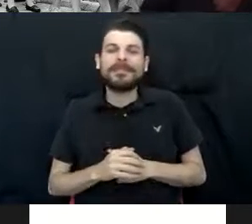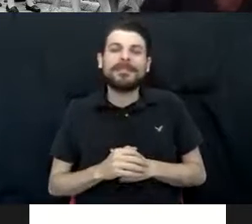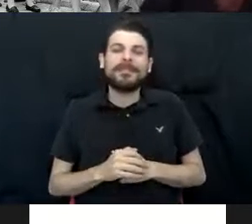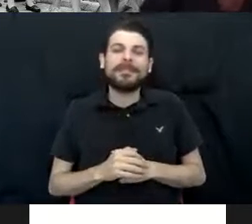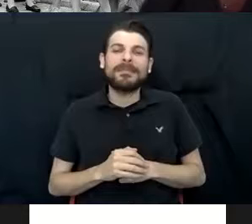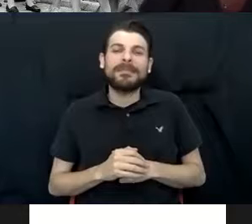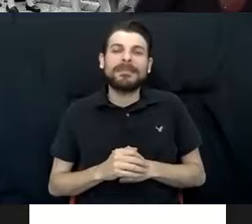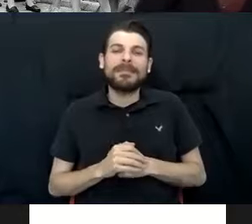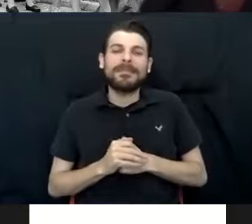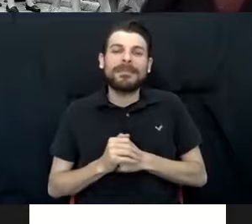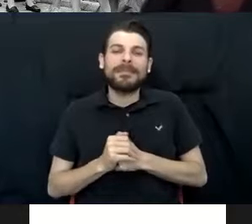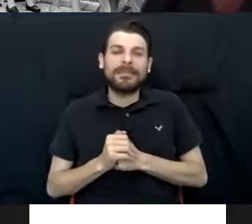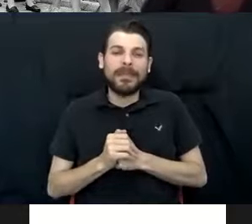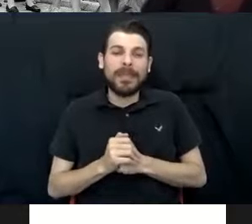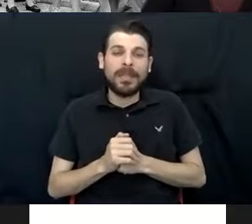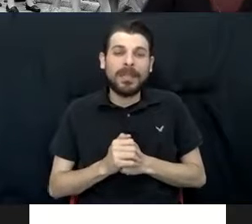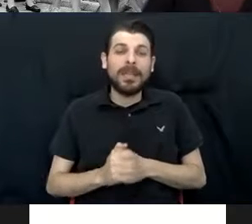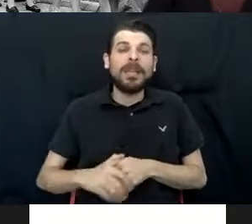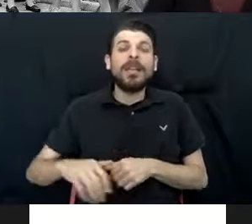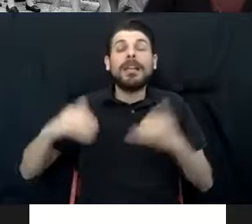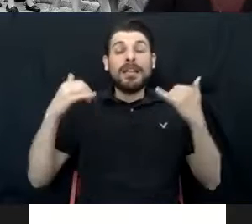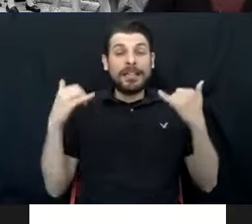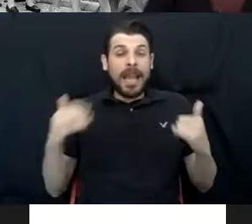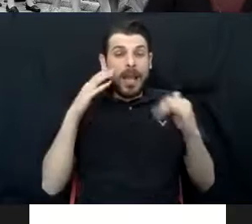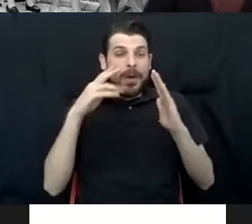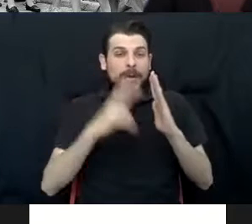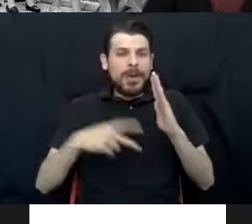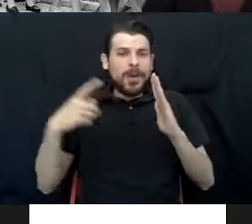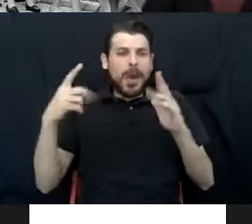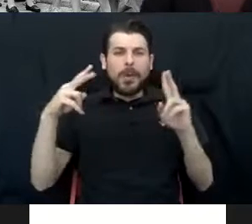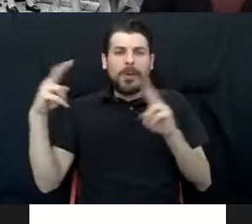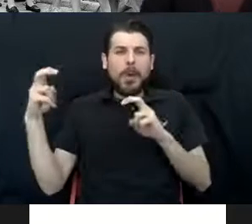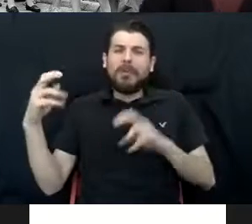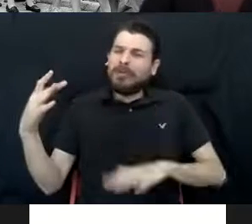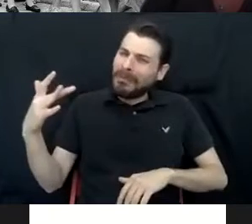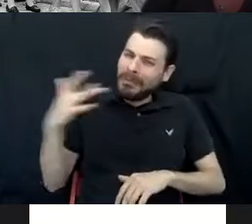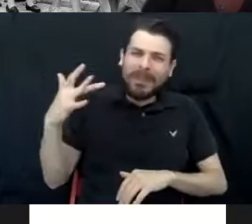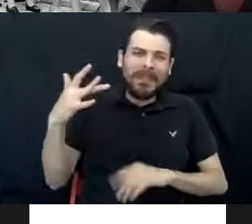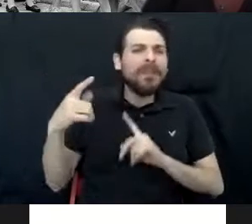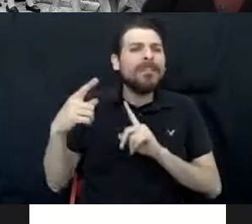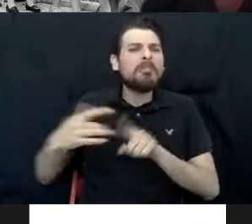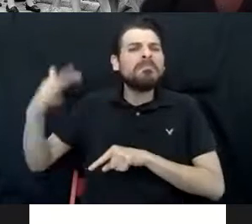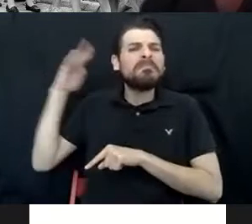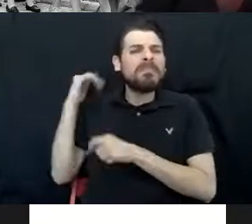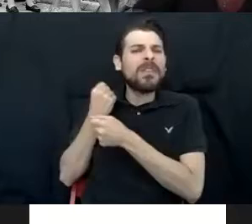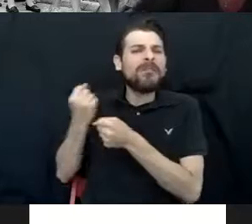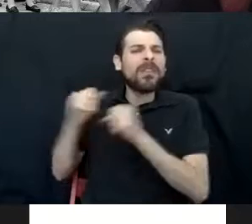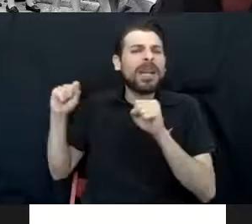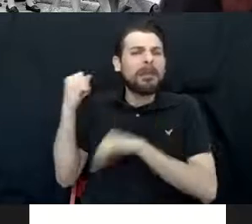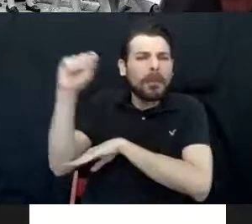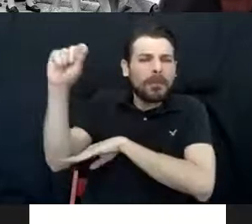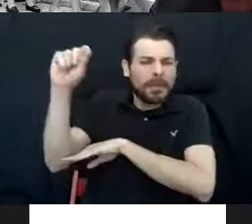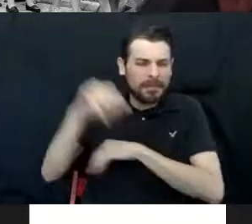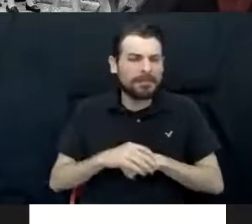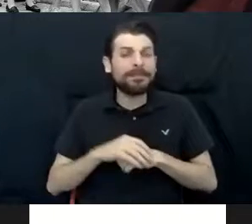I'm about to read you my all-time favorite quote from the freedom movement. This is a story